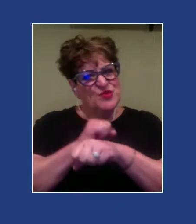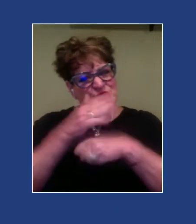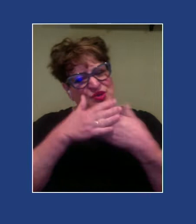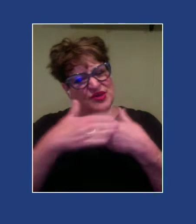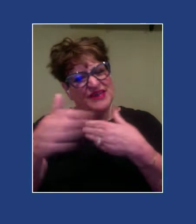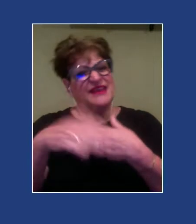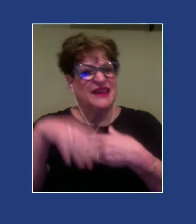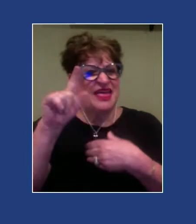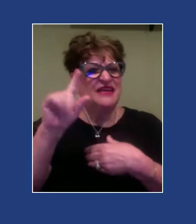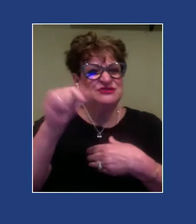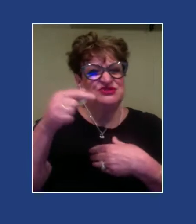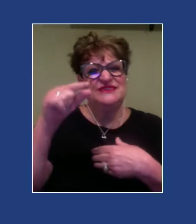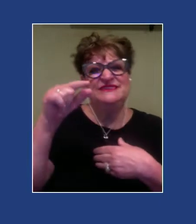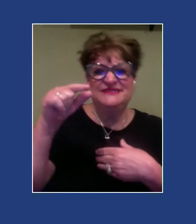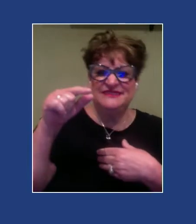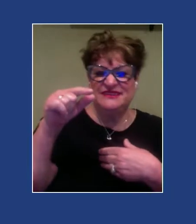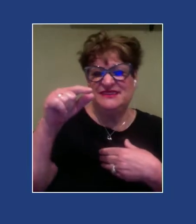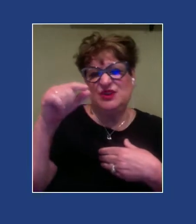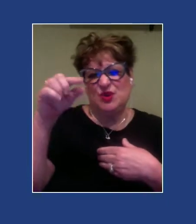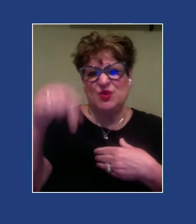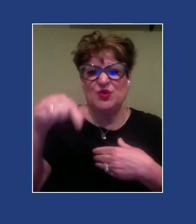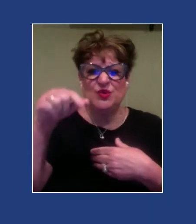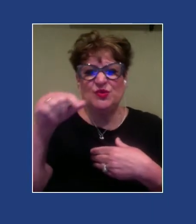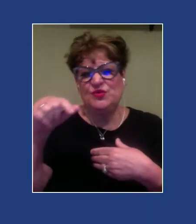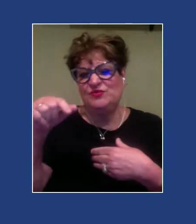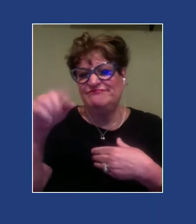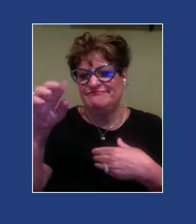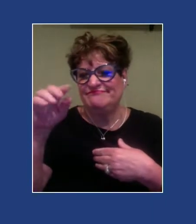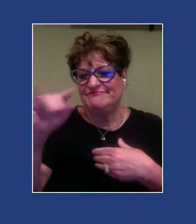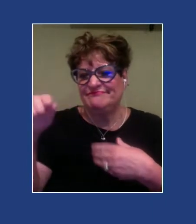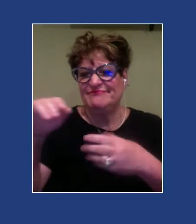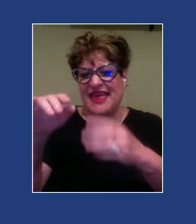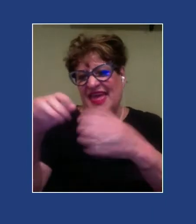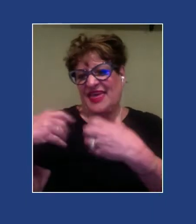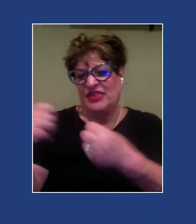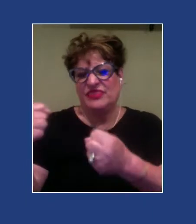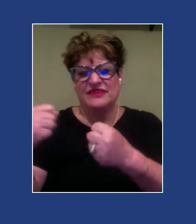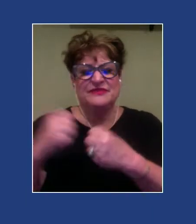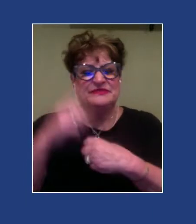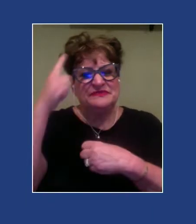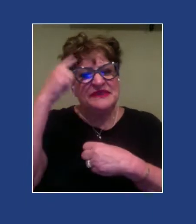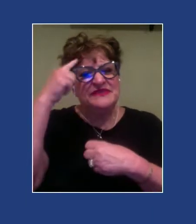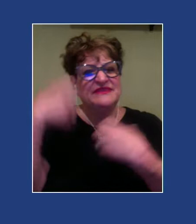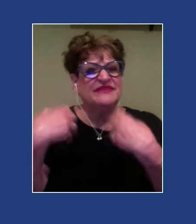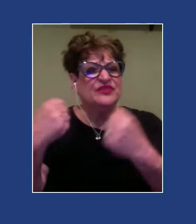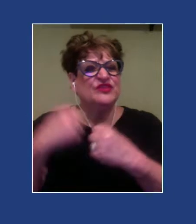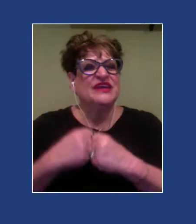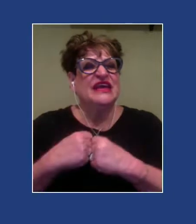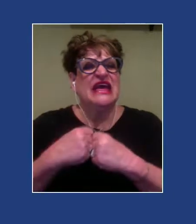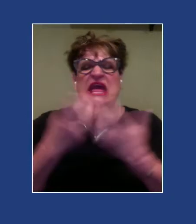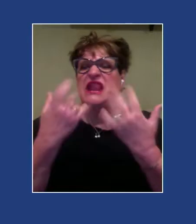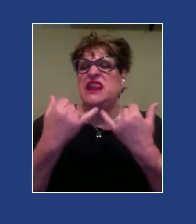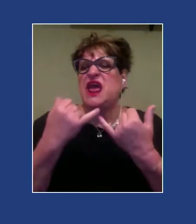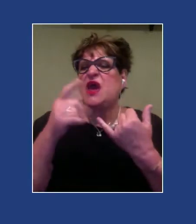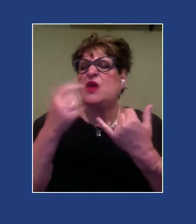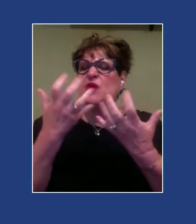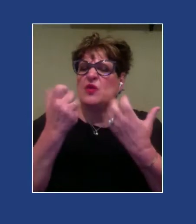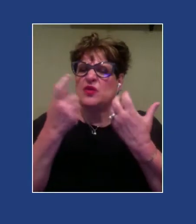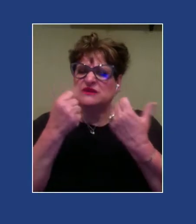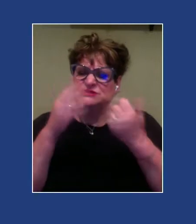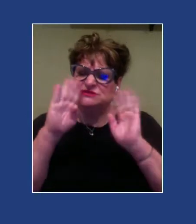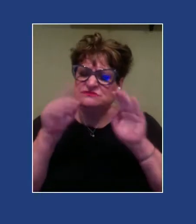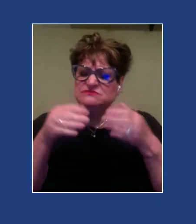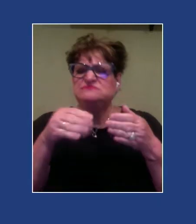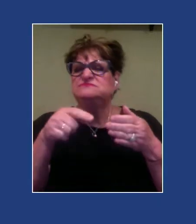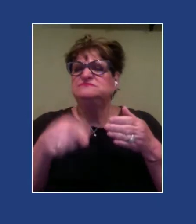LGBTQI+ health. I was asked to speak with you all today about how we can distinguish and address gender minority stress, which we'll